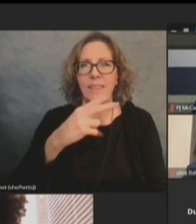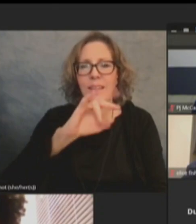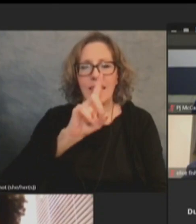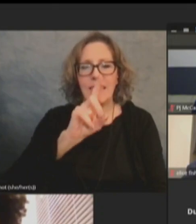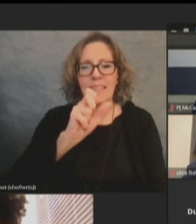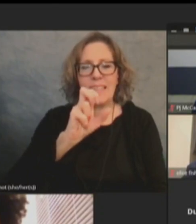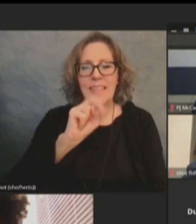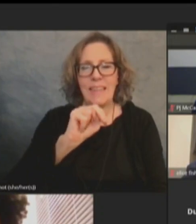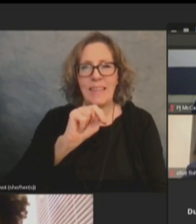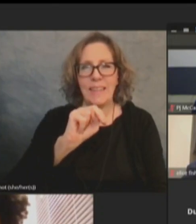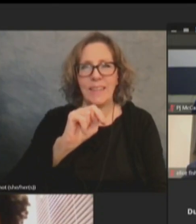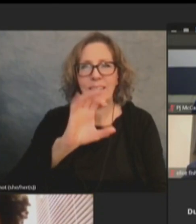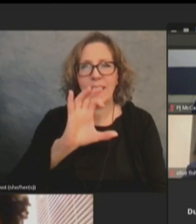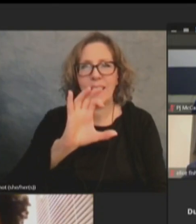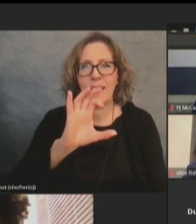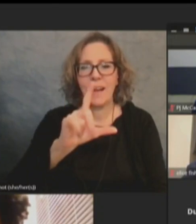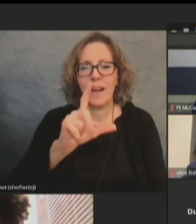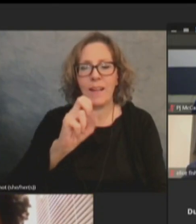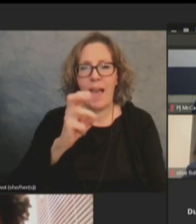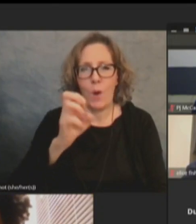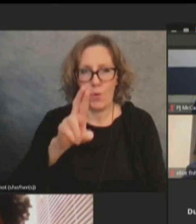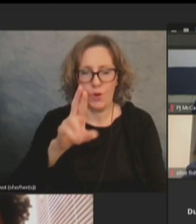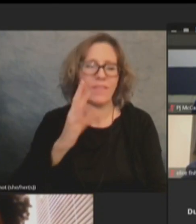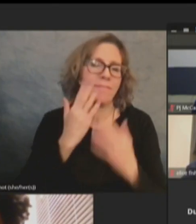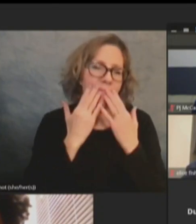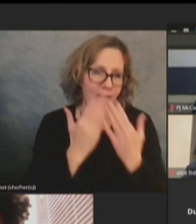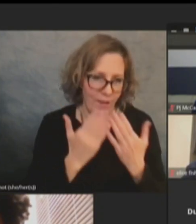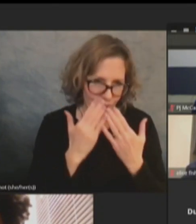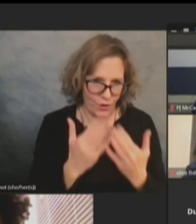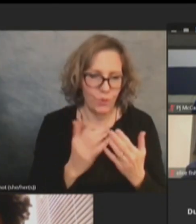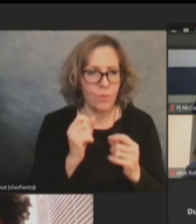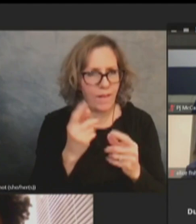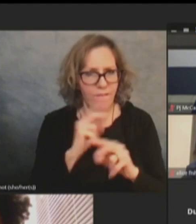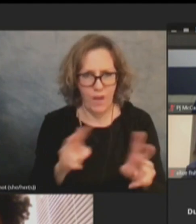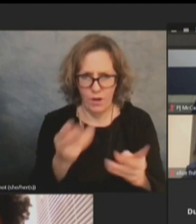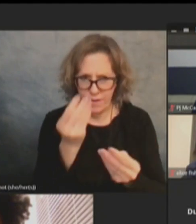informative. Yes, in follow up to what you just raised